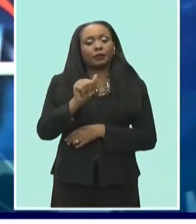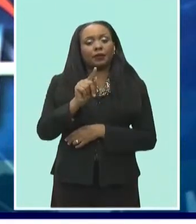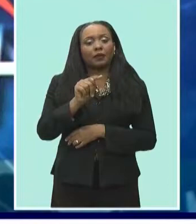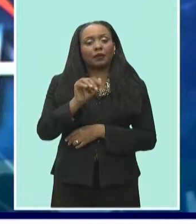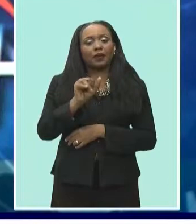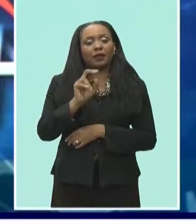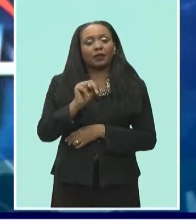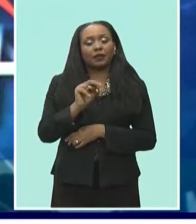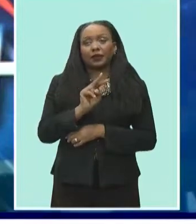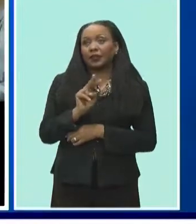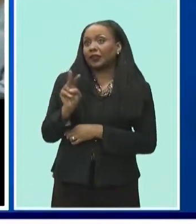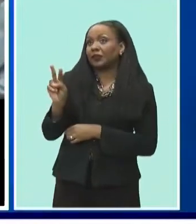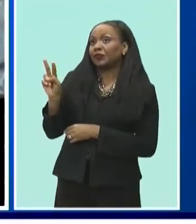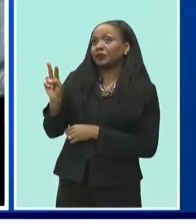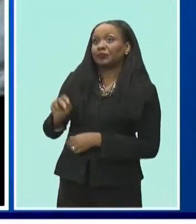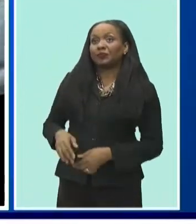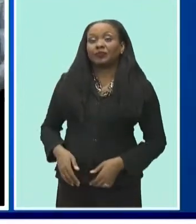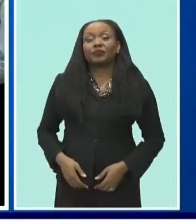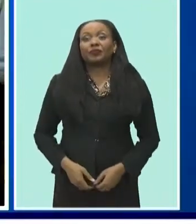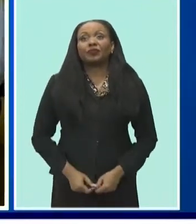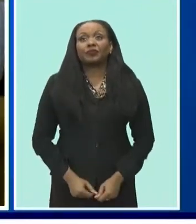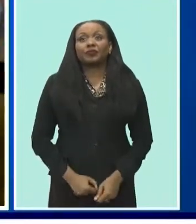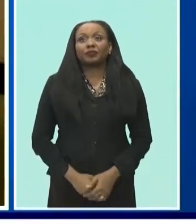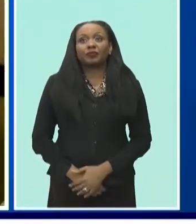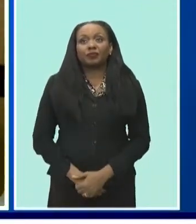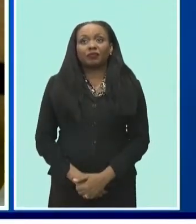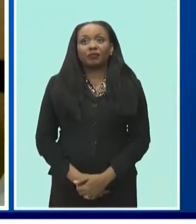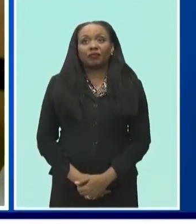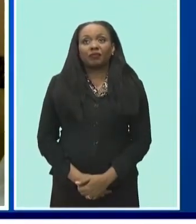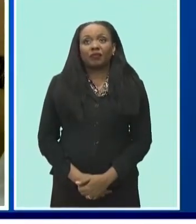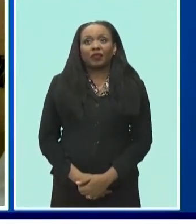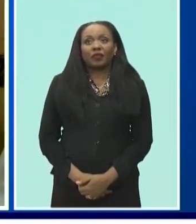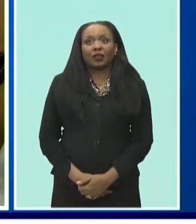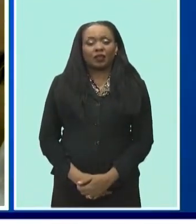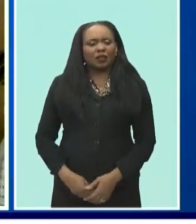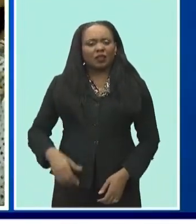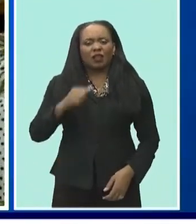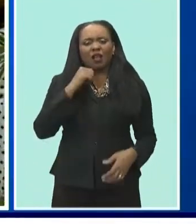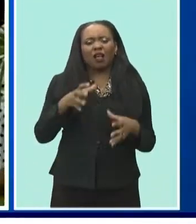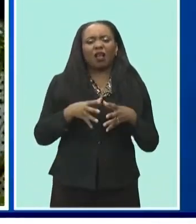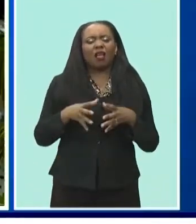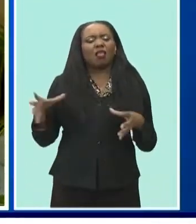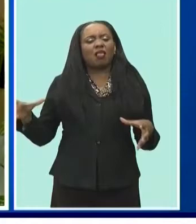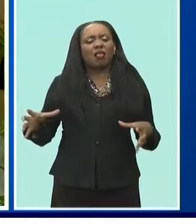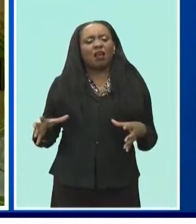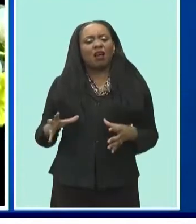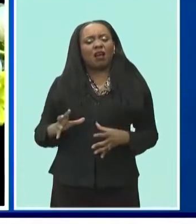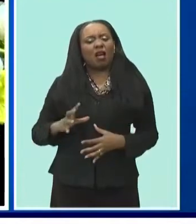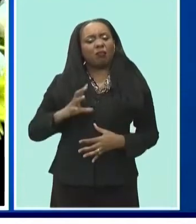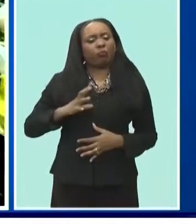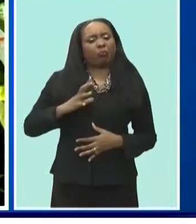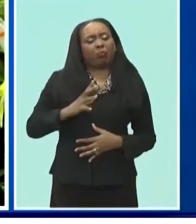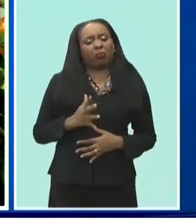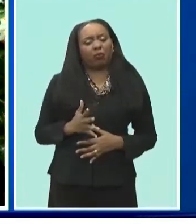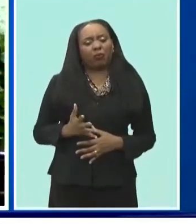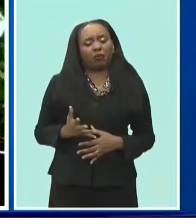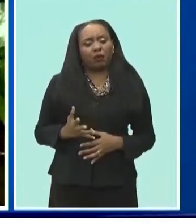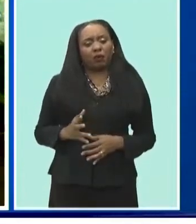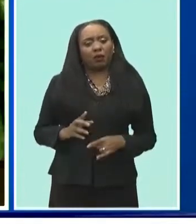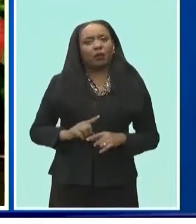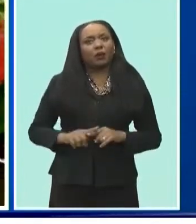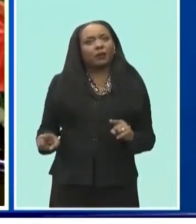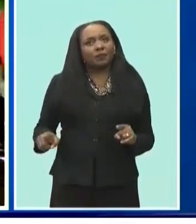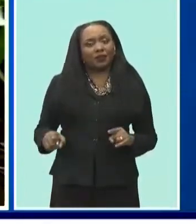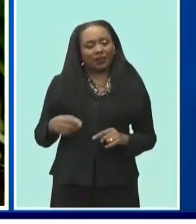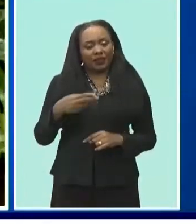there. It was a service devoid of much of the pomp and pageantry associated with an official funeral. It was all in keeping